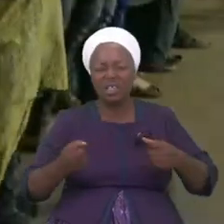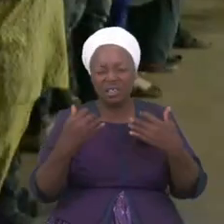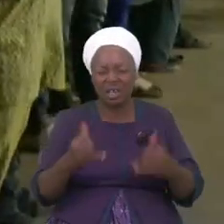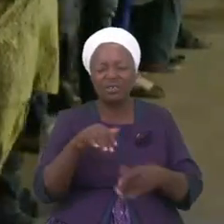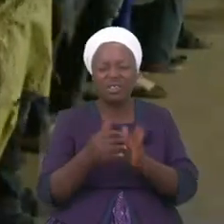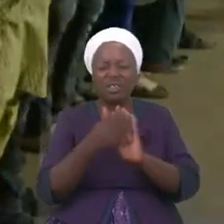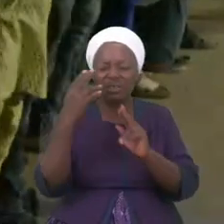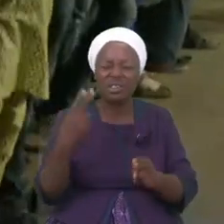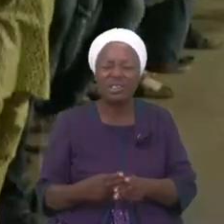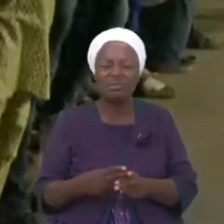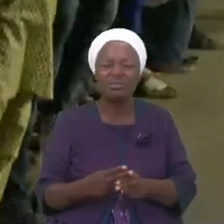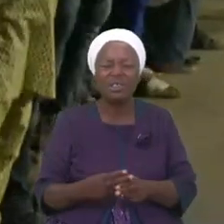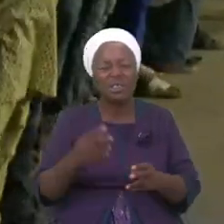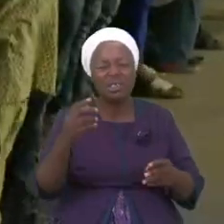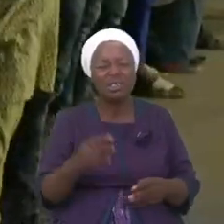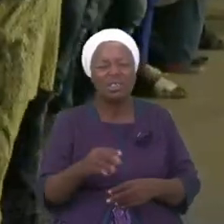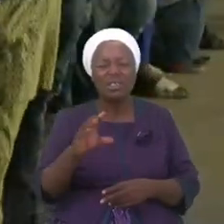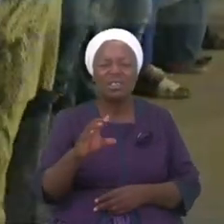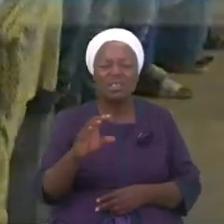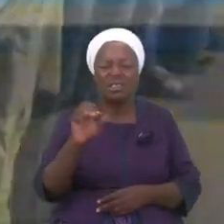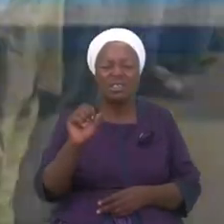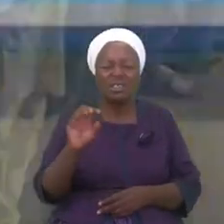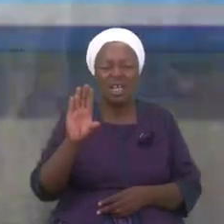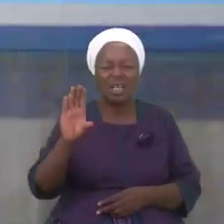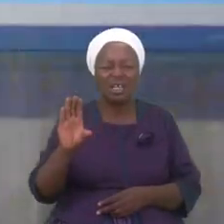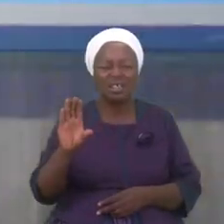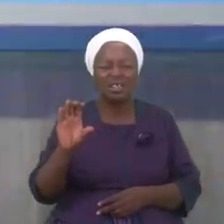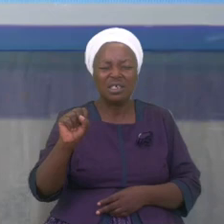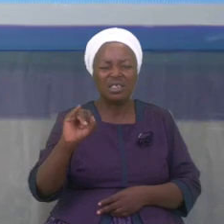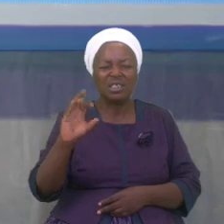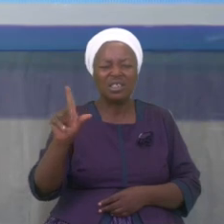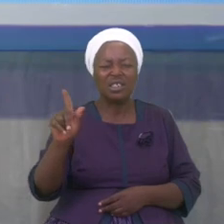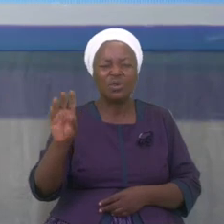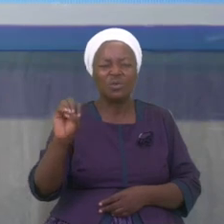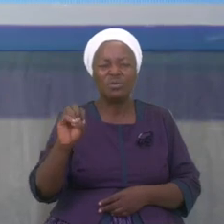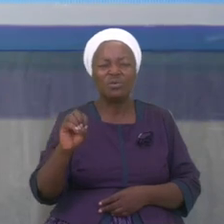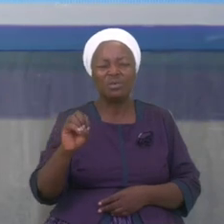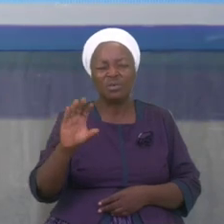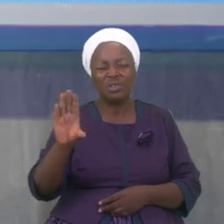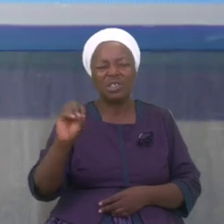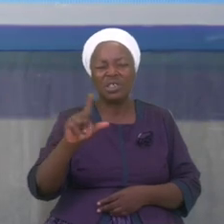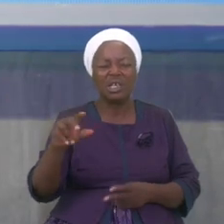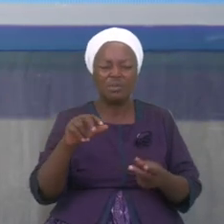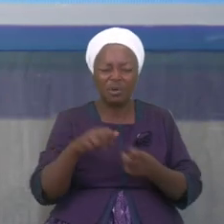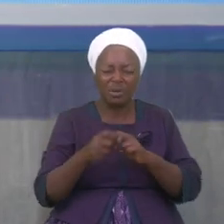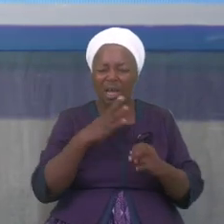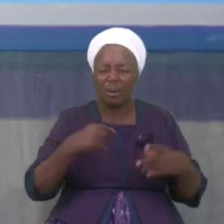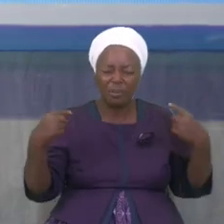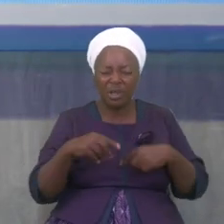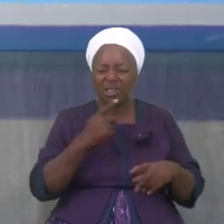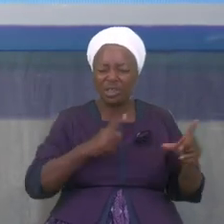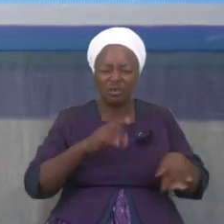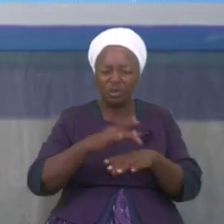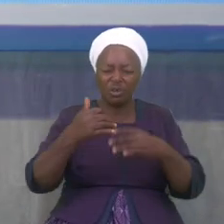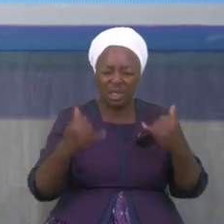name. Sickle cell problem and pain, the Lord touch you right now. Be healed